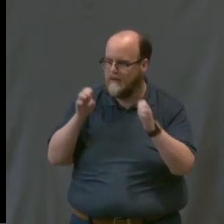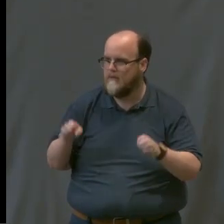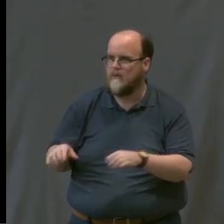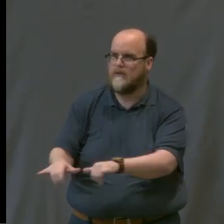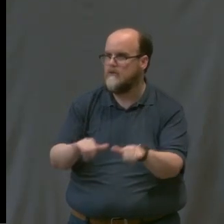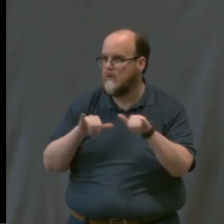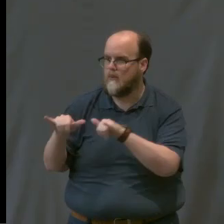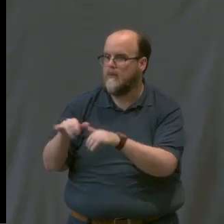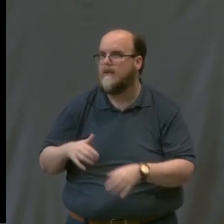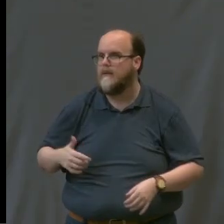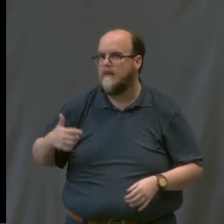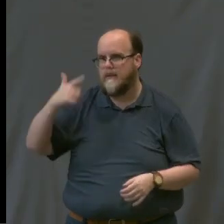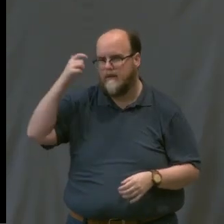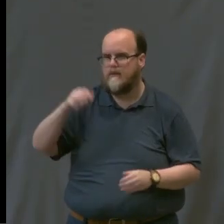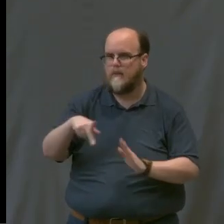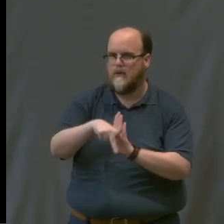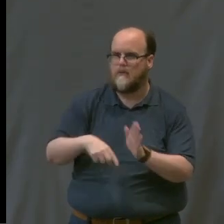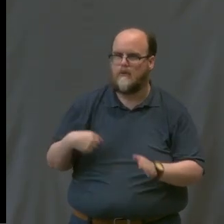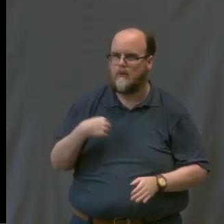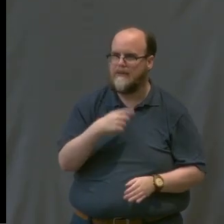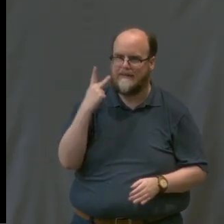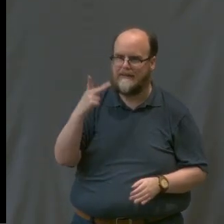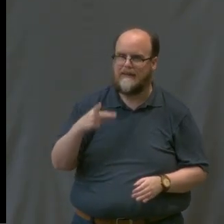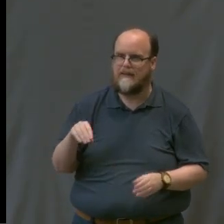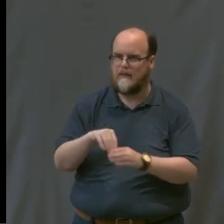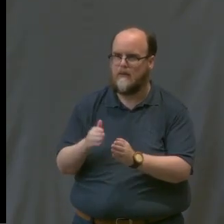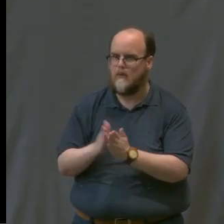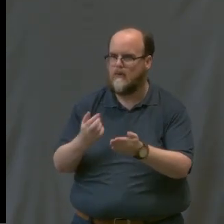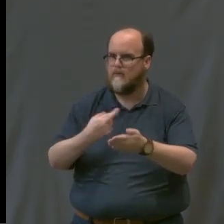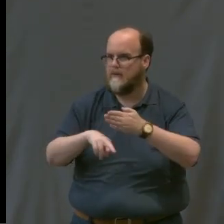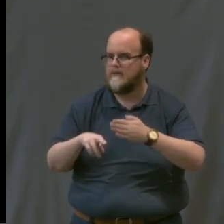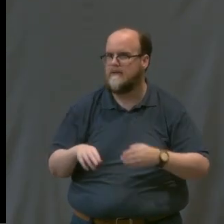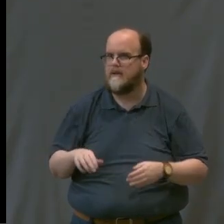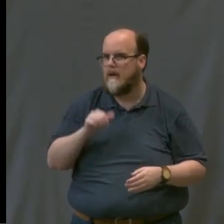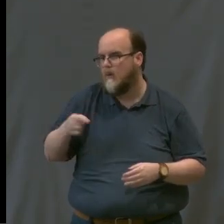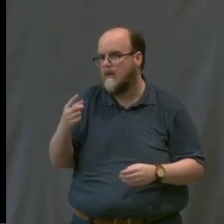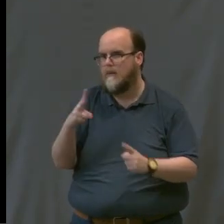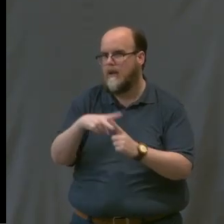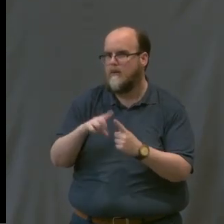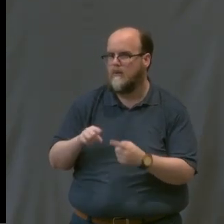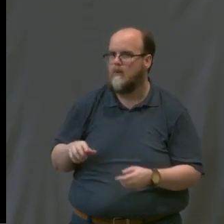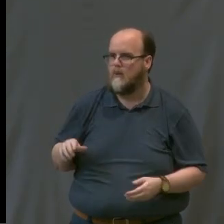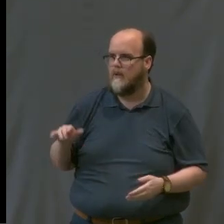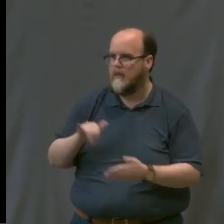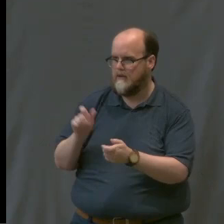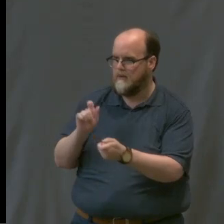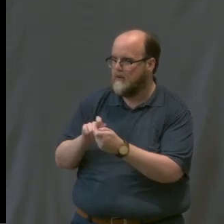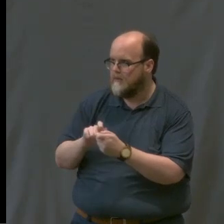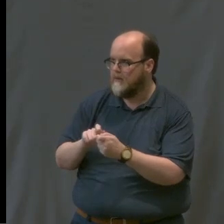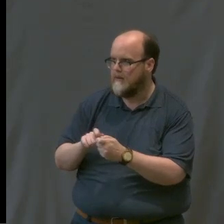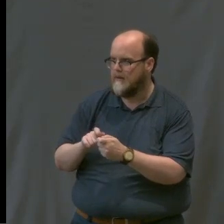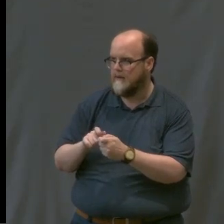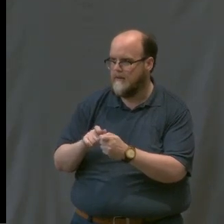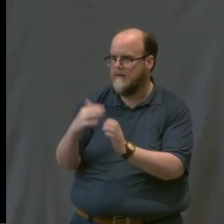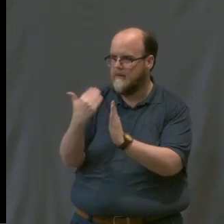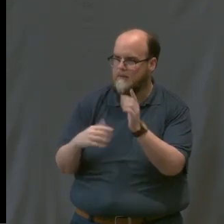general. Because the principles that we see laid out in the book of Revelation not only apply to this specific